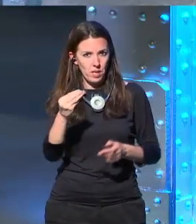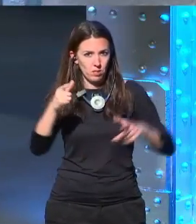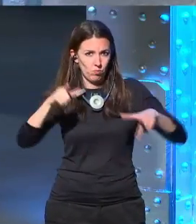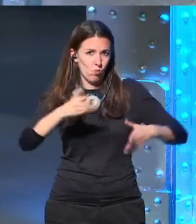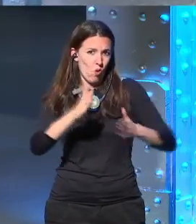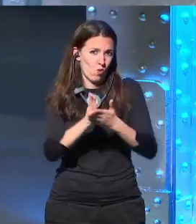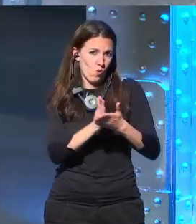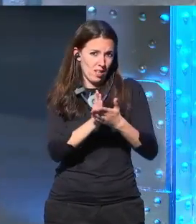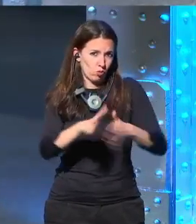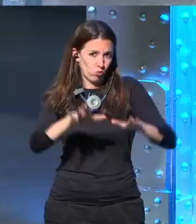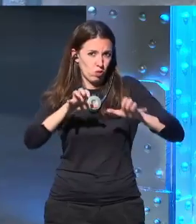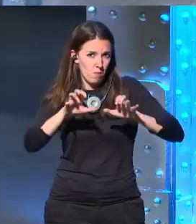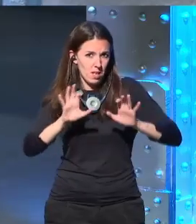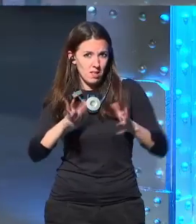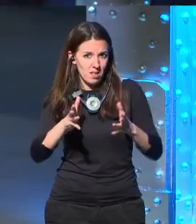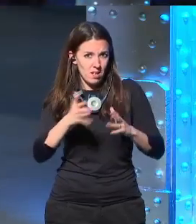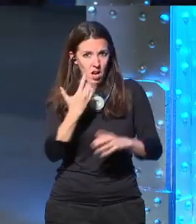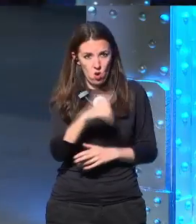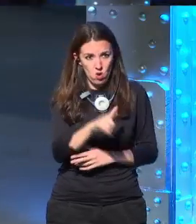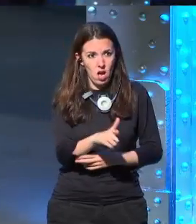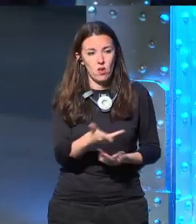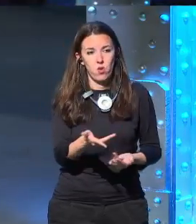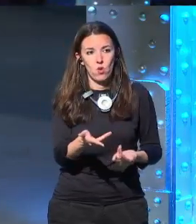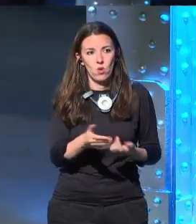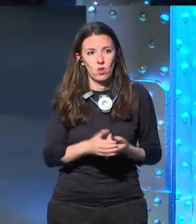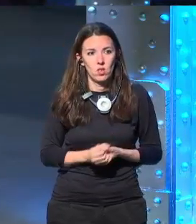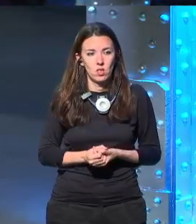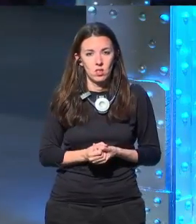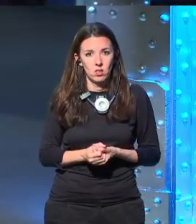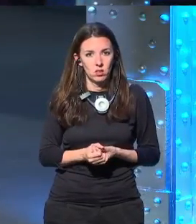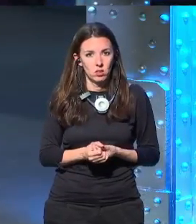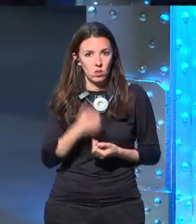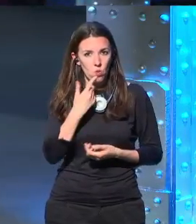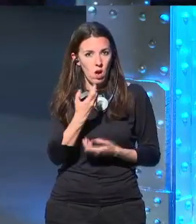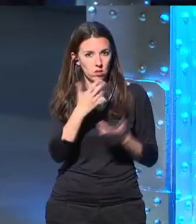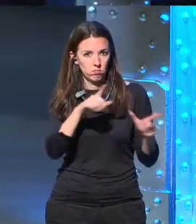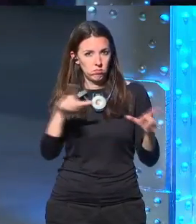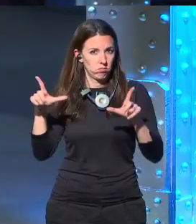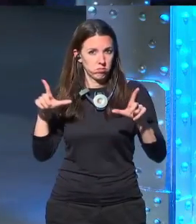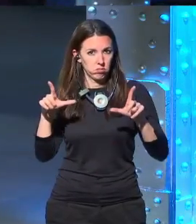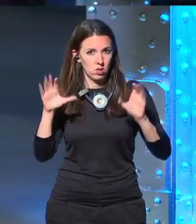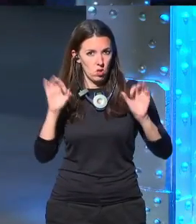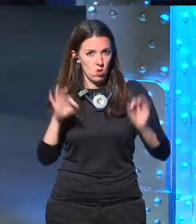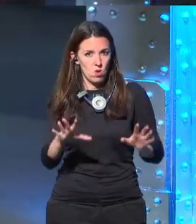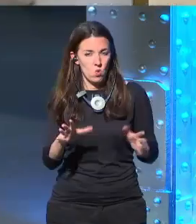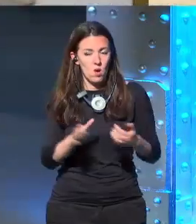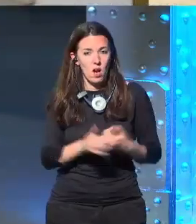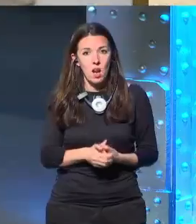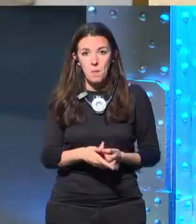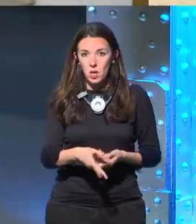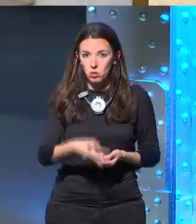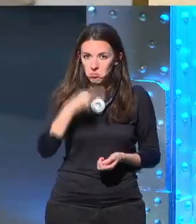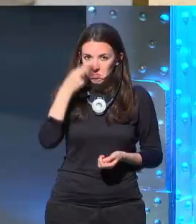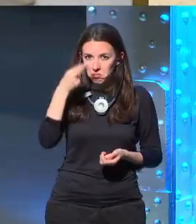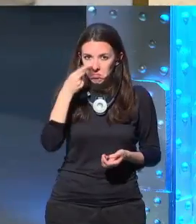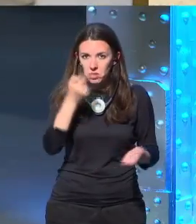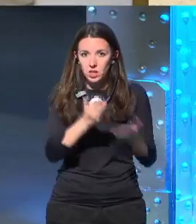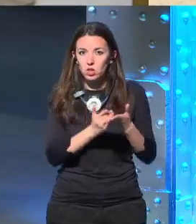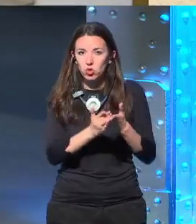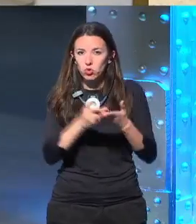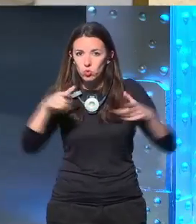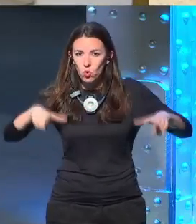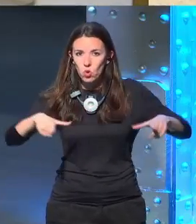of Leonardo modeling for David. But the cool thing about Verrocchio's studio is it wasn't just an artist's